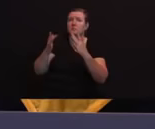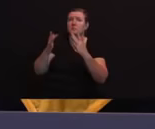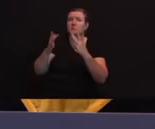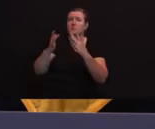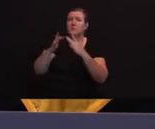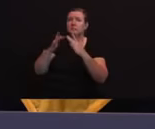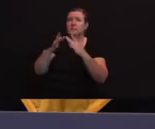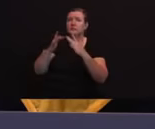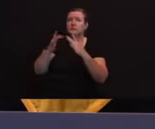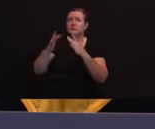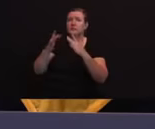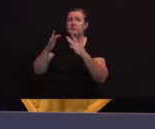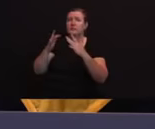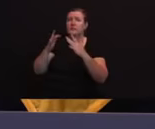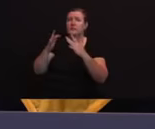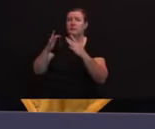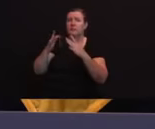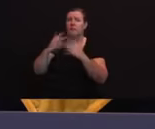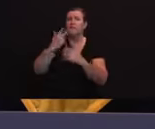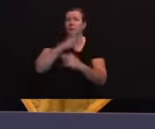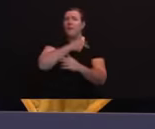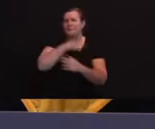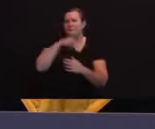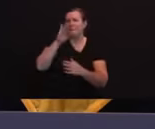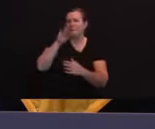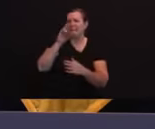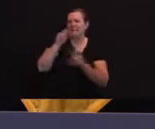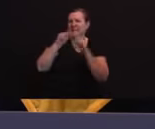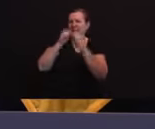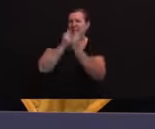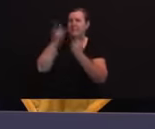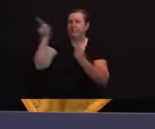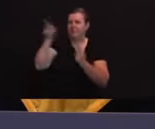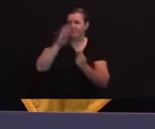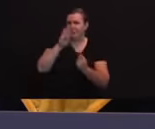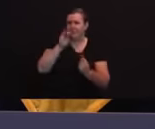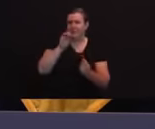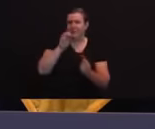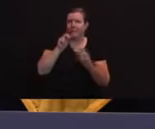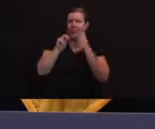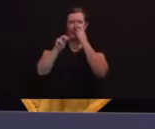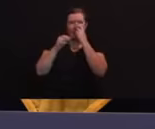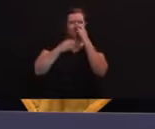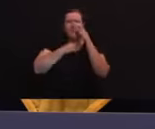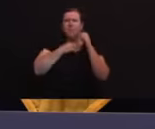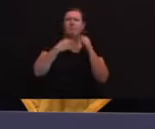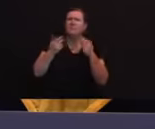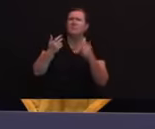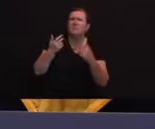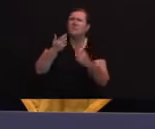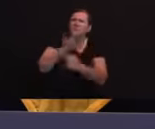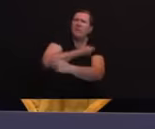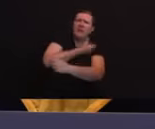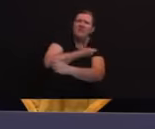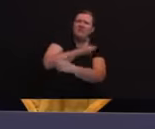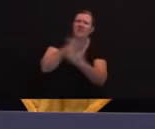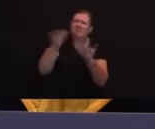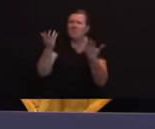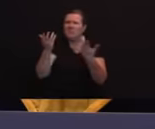strategy? Thank you. Yeah. So we're on with the President-elect's team literally every